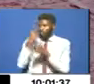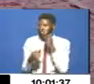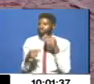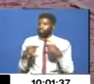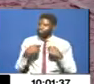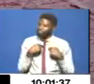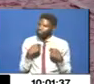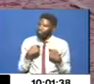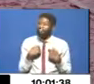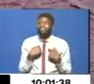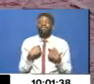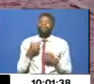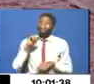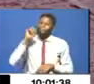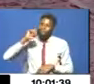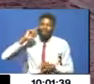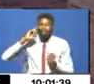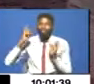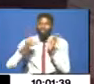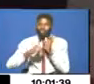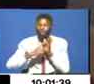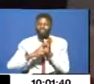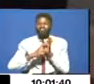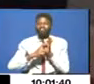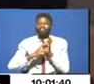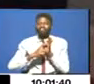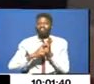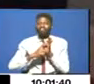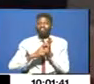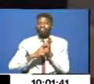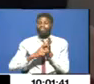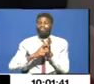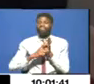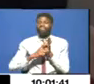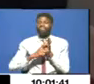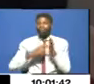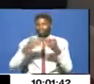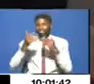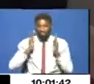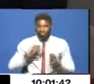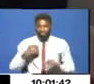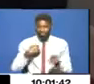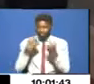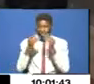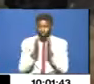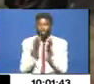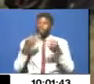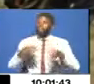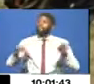to recognize the importance of whoever I was talking to.